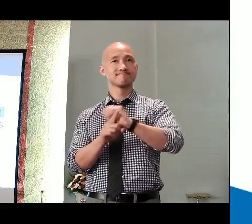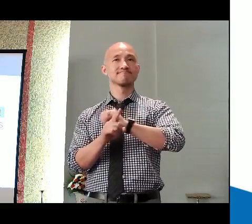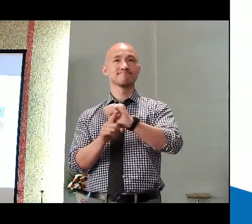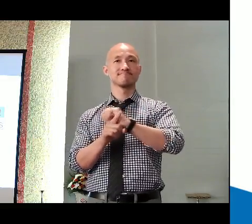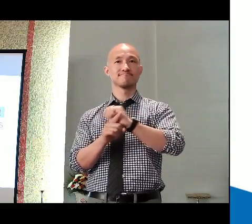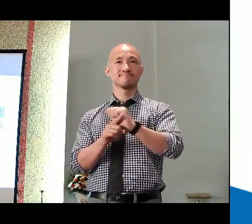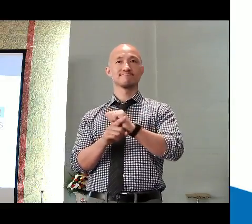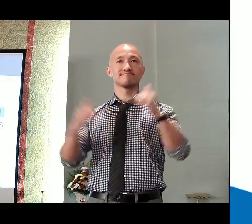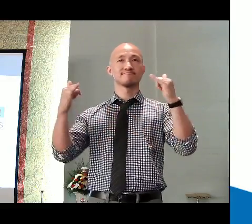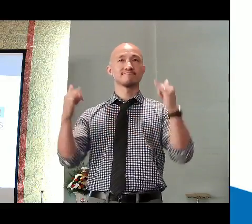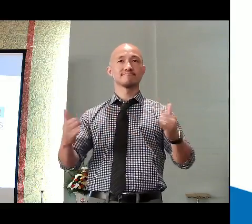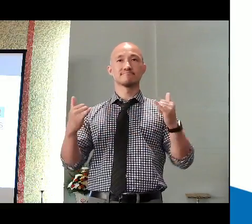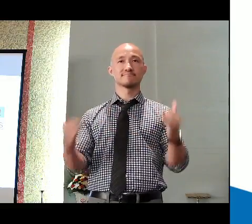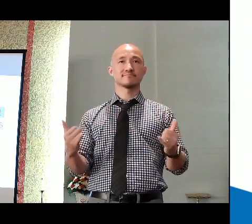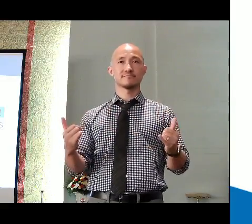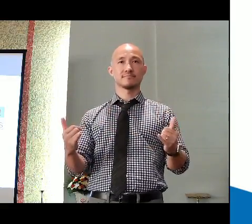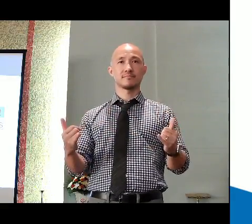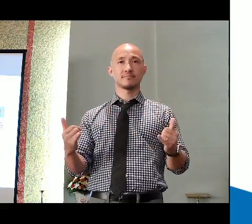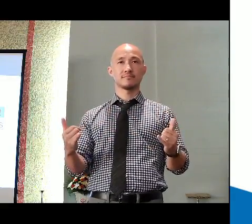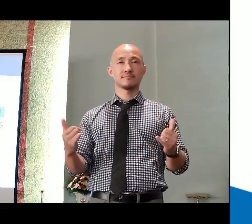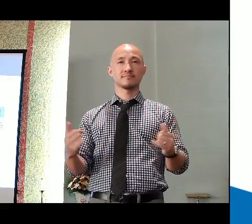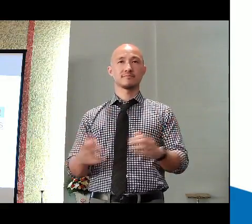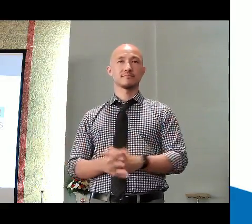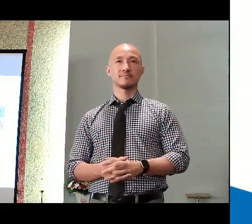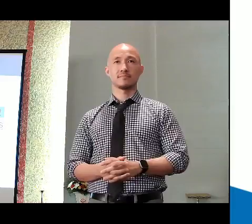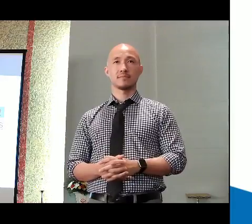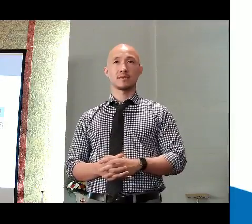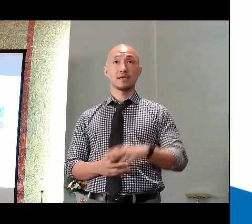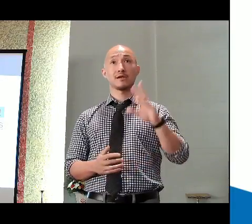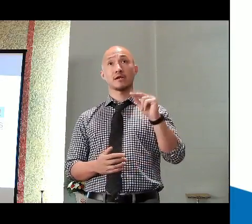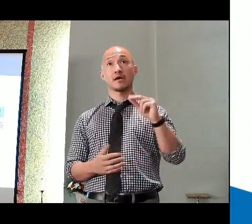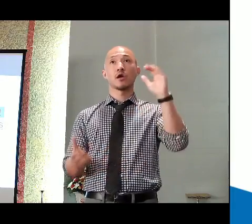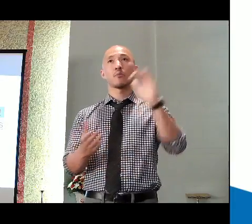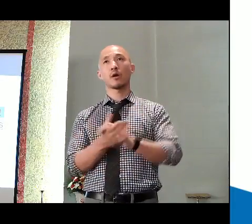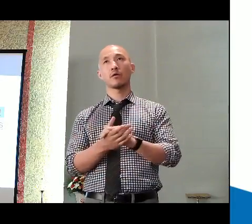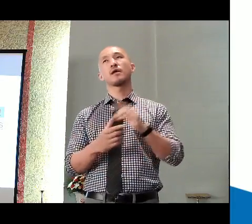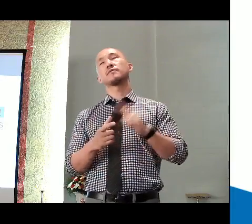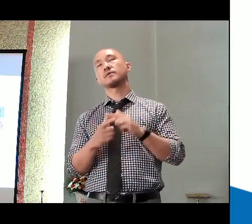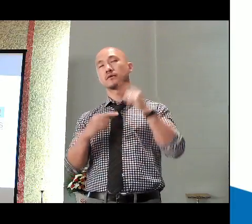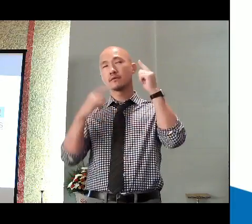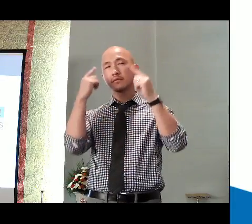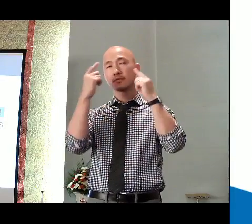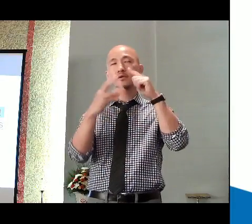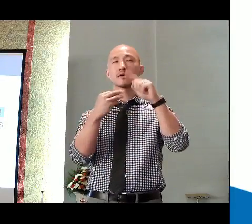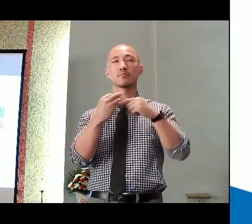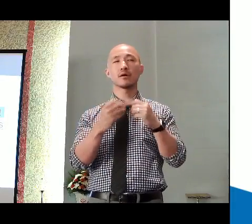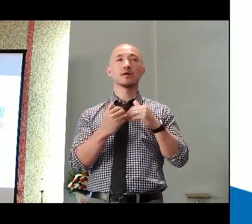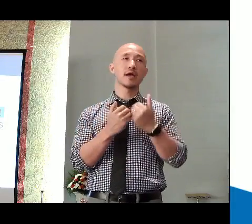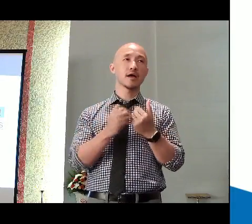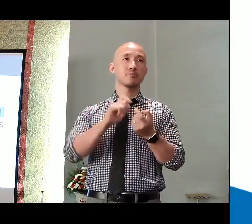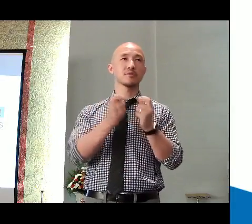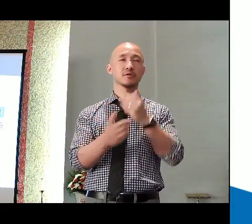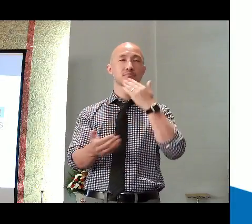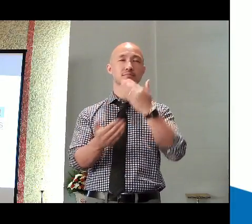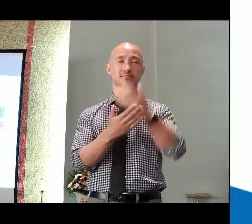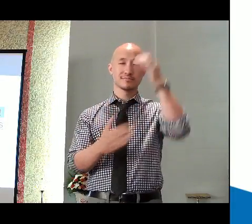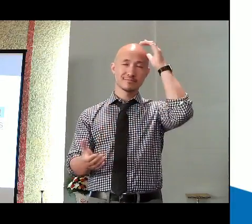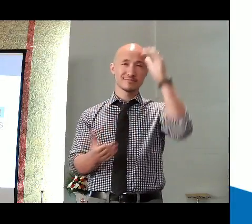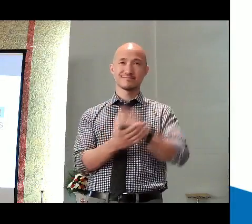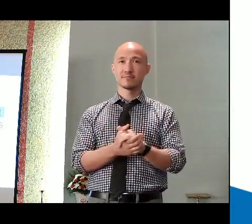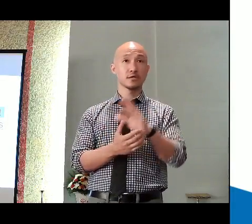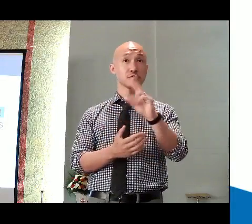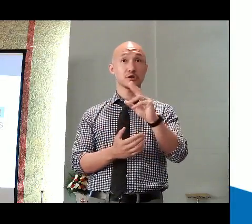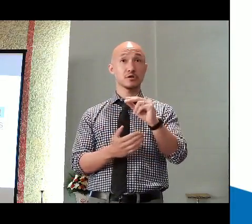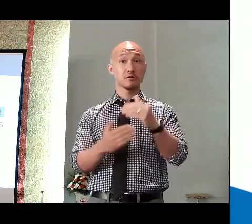thinking that way of the responsibilities and the expectations God has for you before you get married. You need to prove